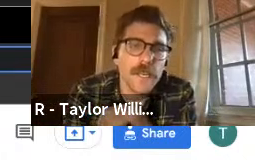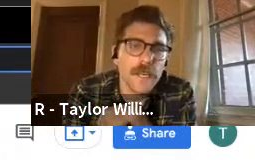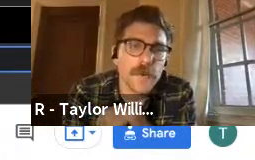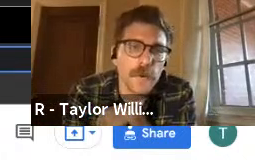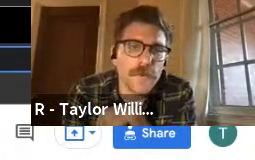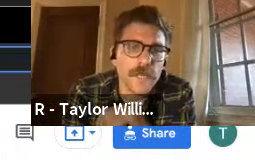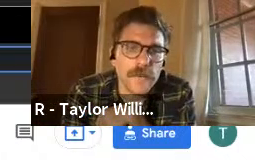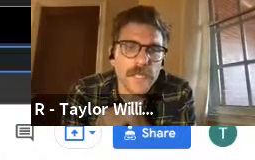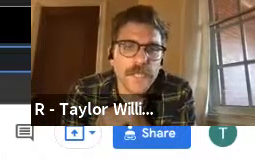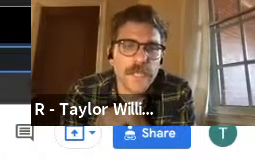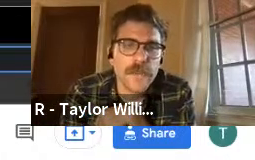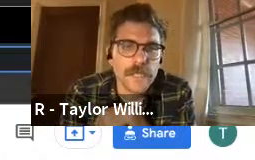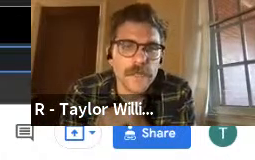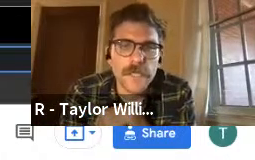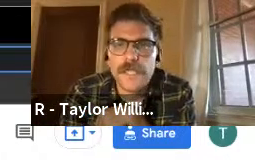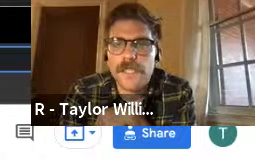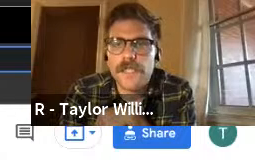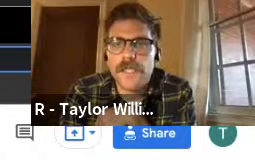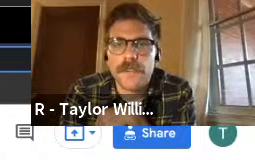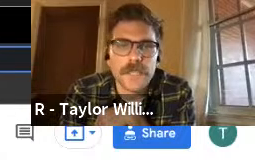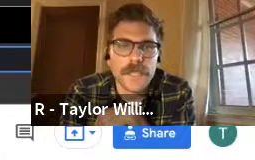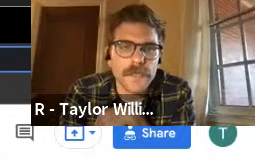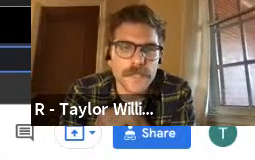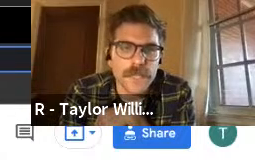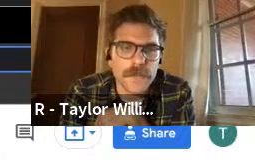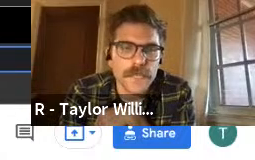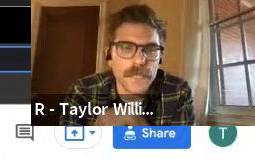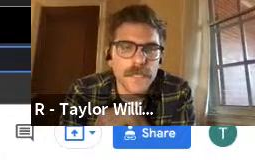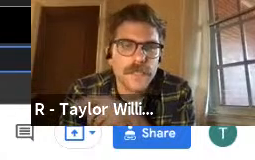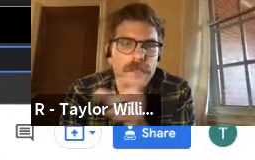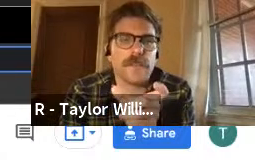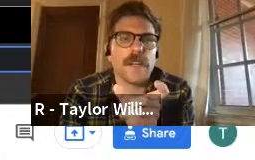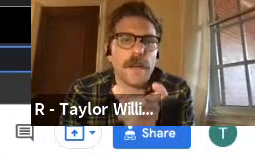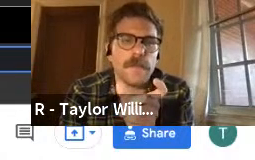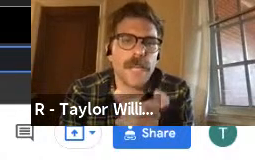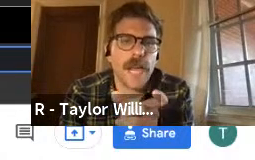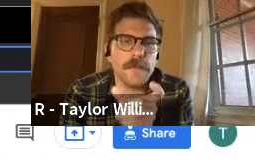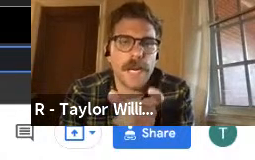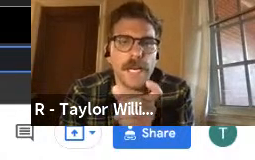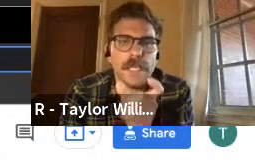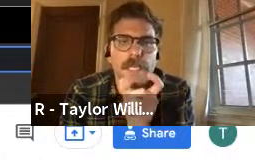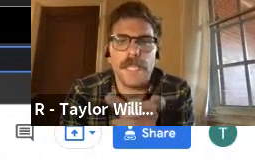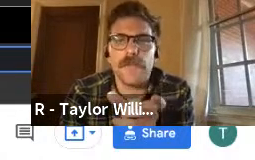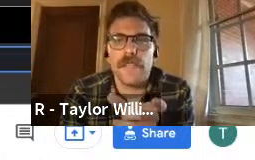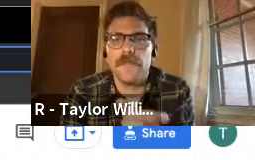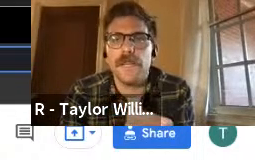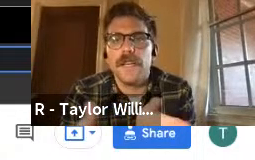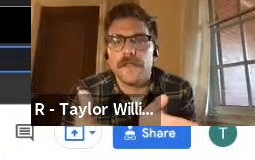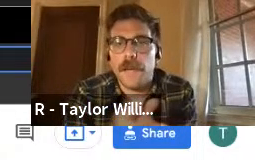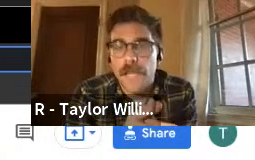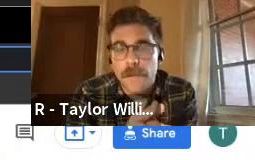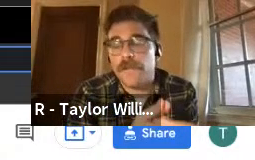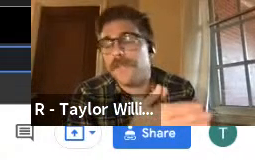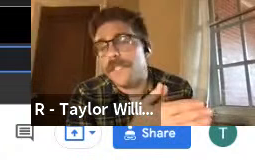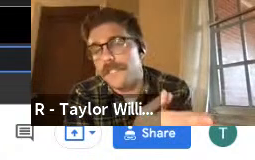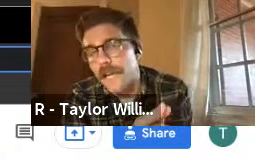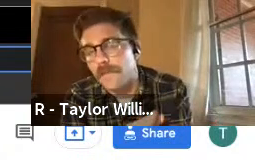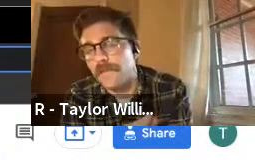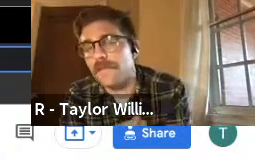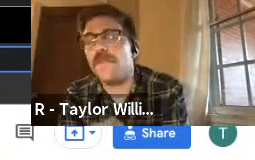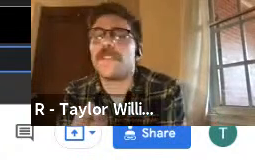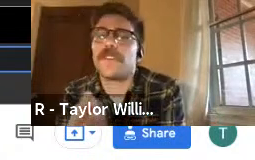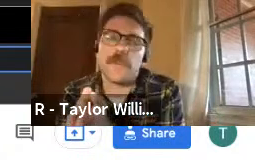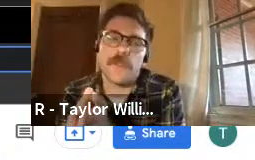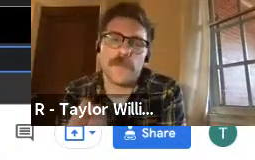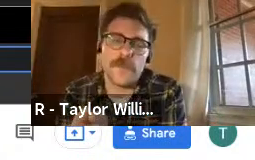these goals for the conversation and these questions, you'll see there's a certain amount of time dedicated to each of them. So timekeeper will just